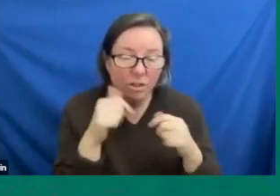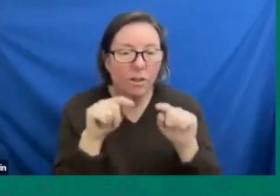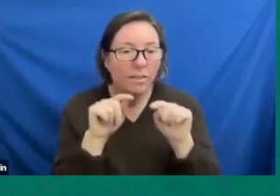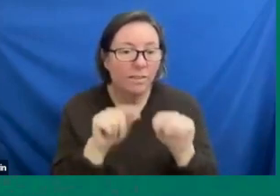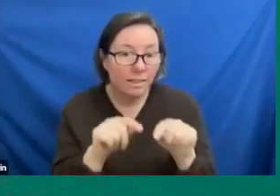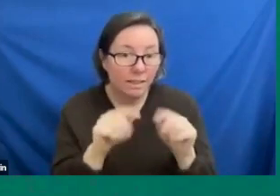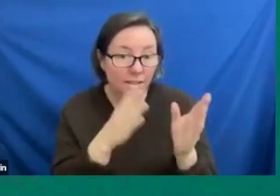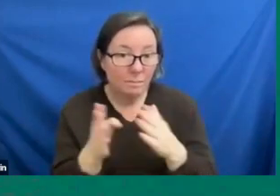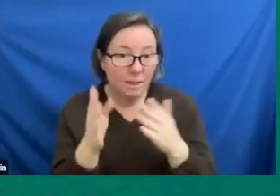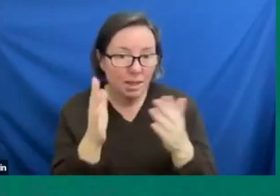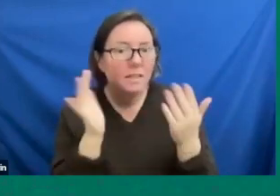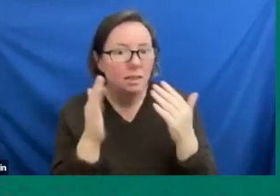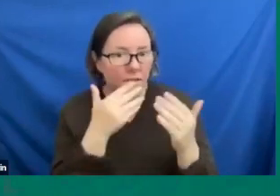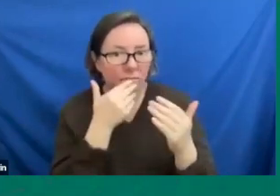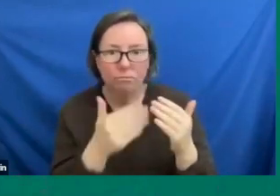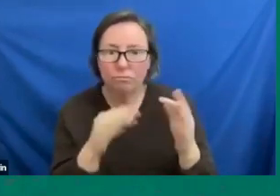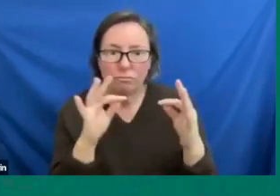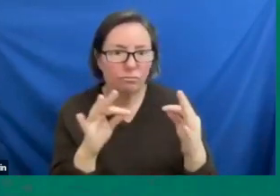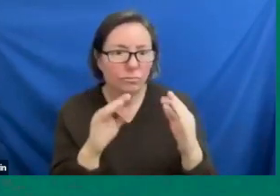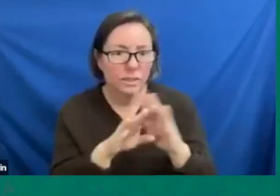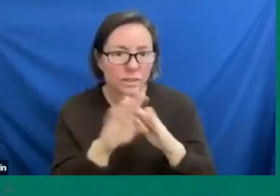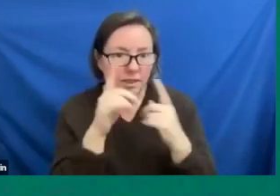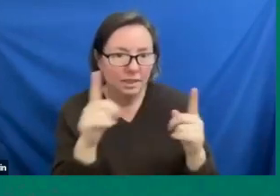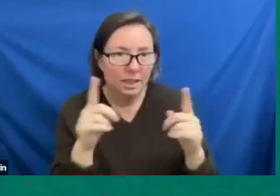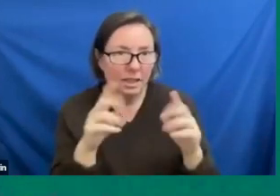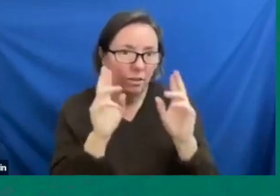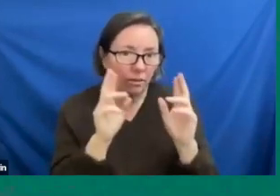is well on its way to being a success. Thank you.